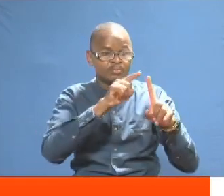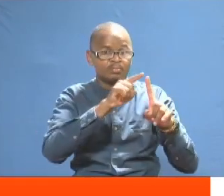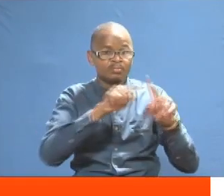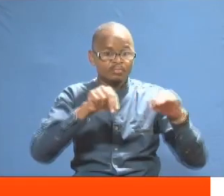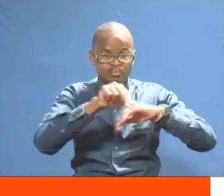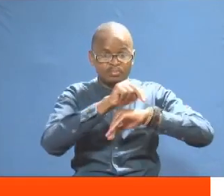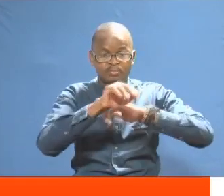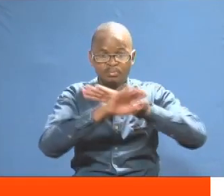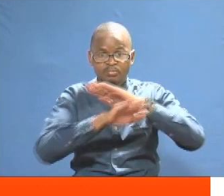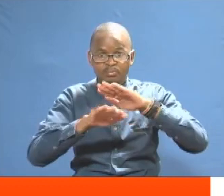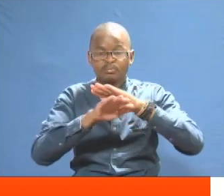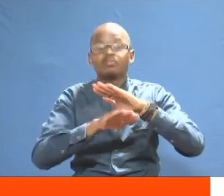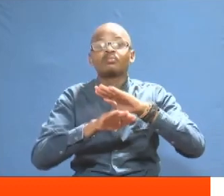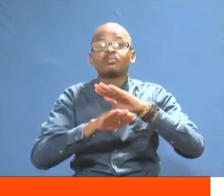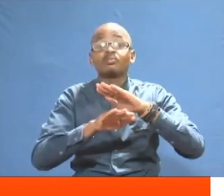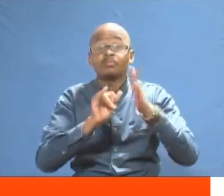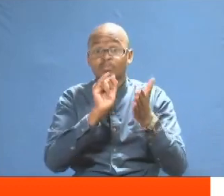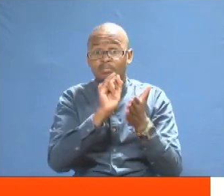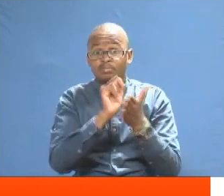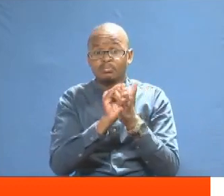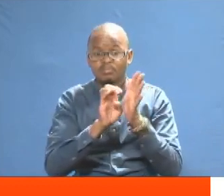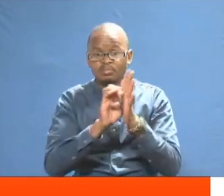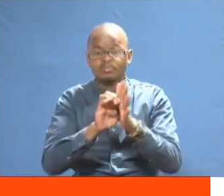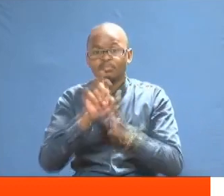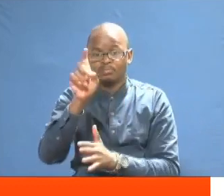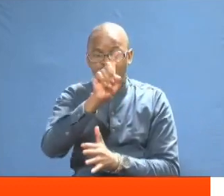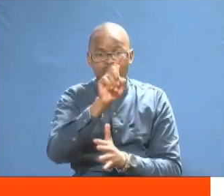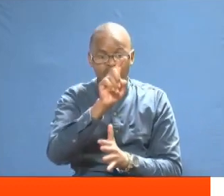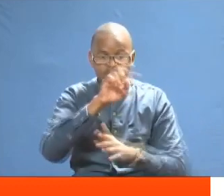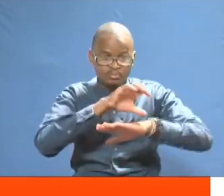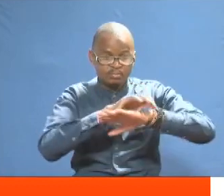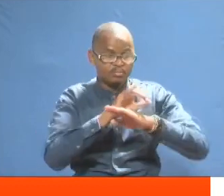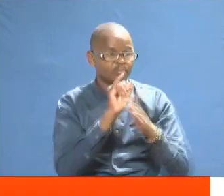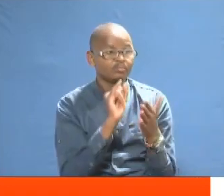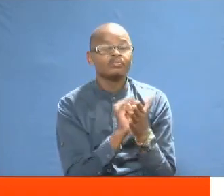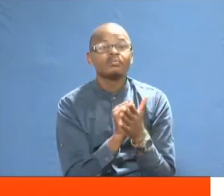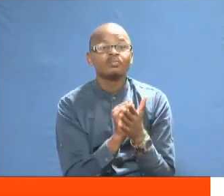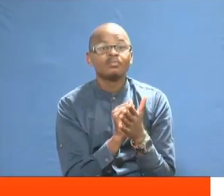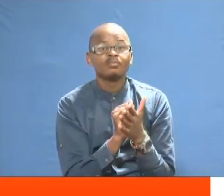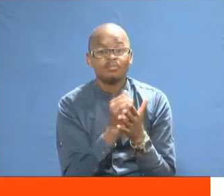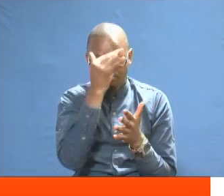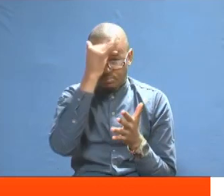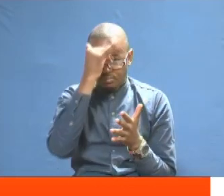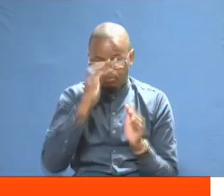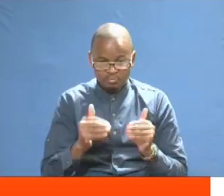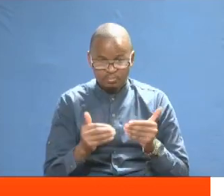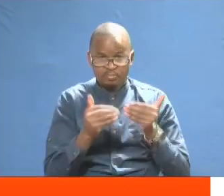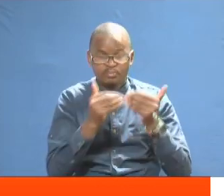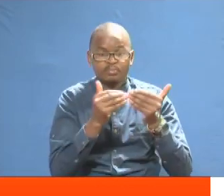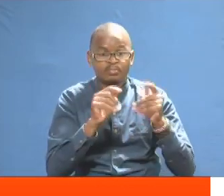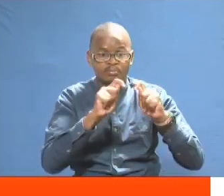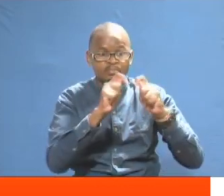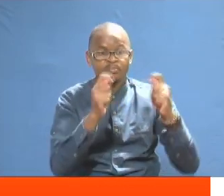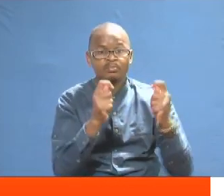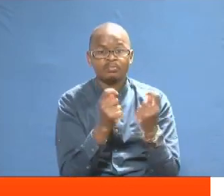a national-based political parties. And in that instance, therefore, you can find that that is why they are issuing these empty threats. And